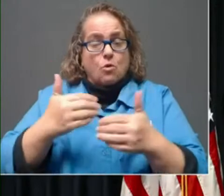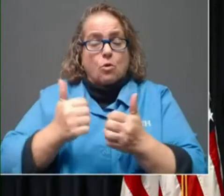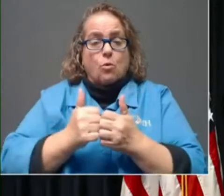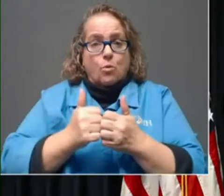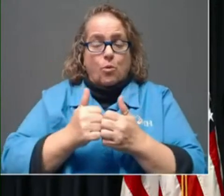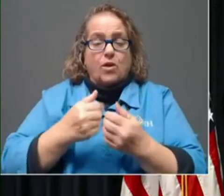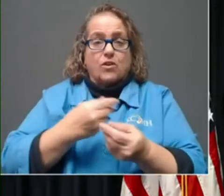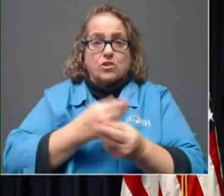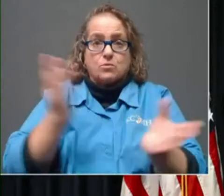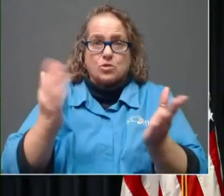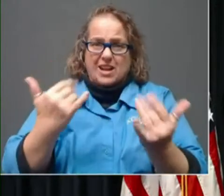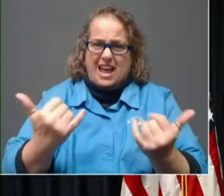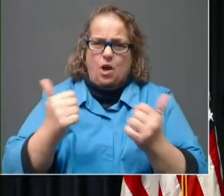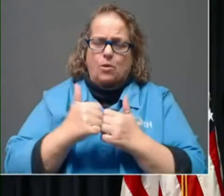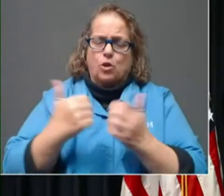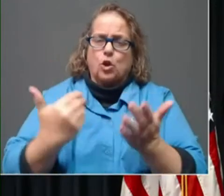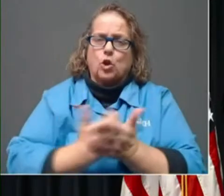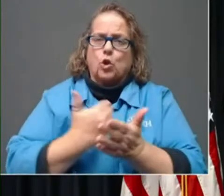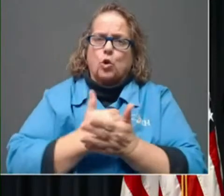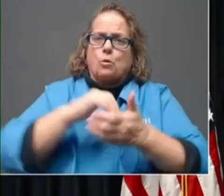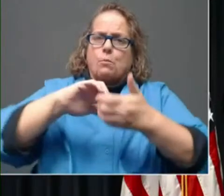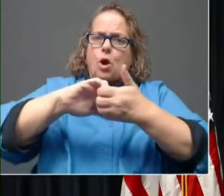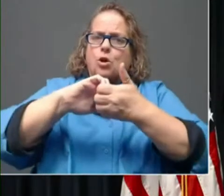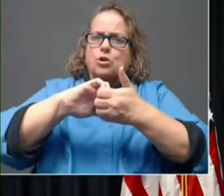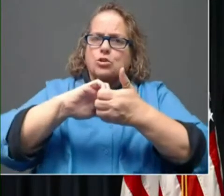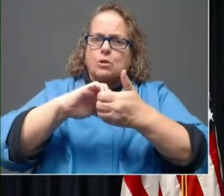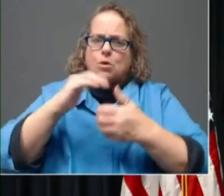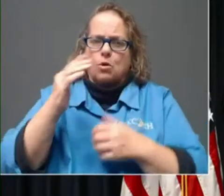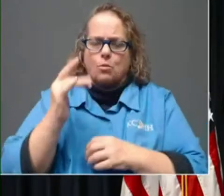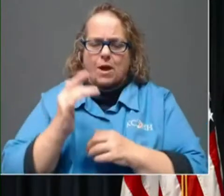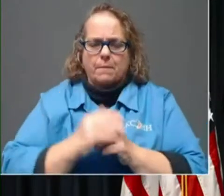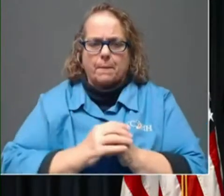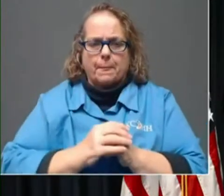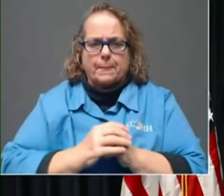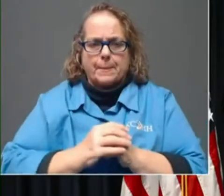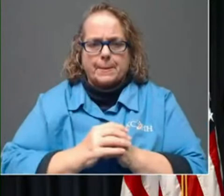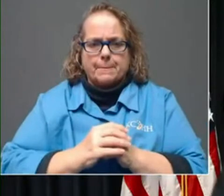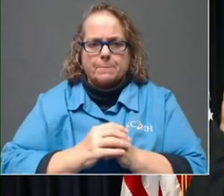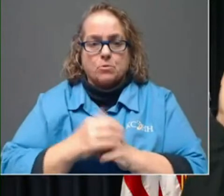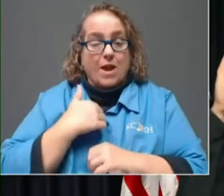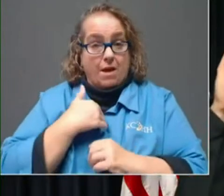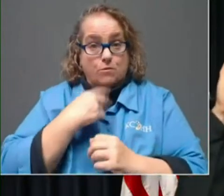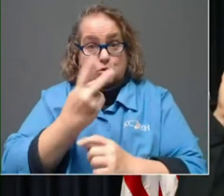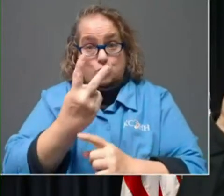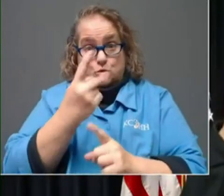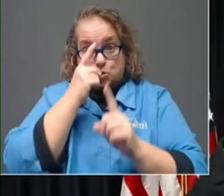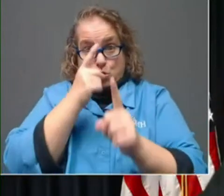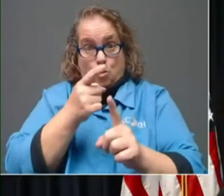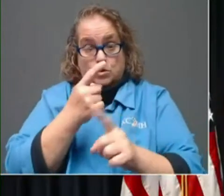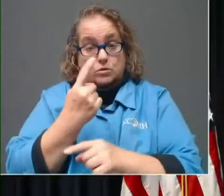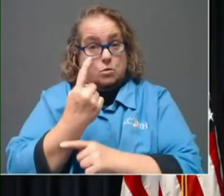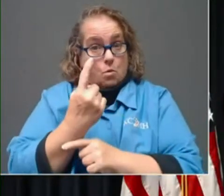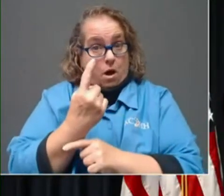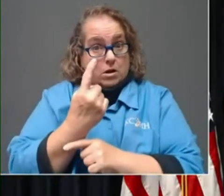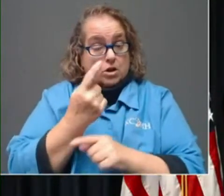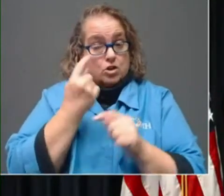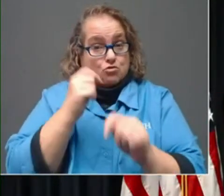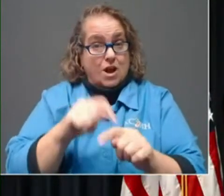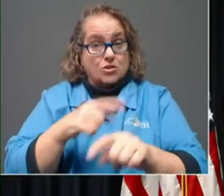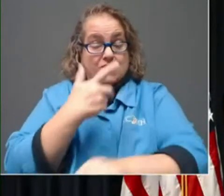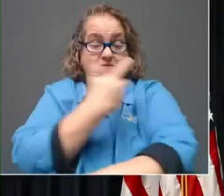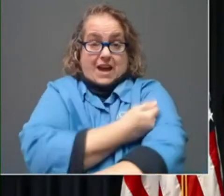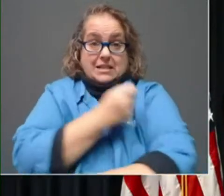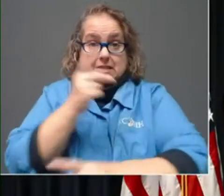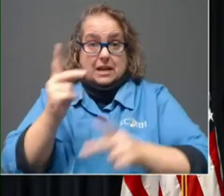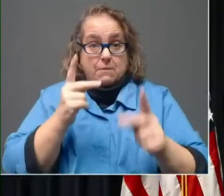now with this new partnership? Right. So we have two goals. One is to try to vaccinate people on